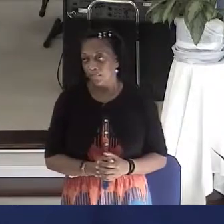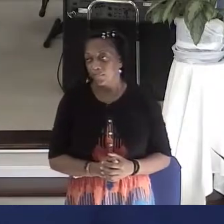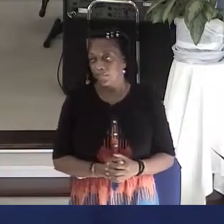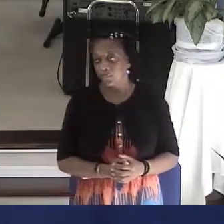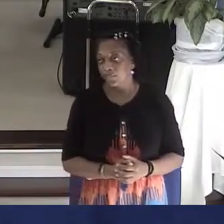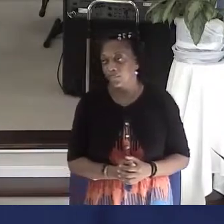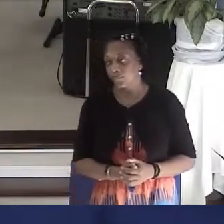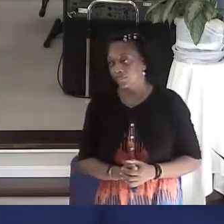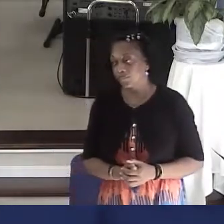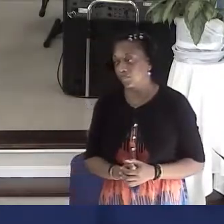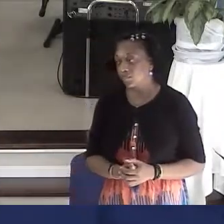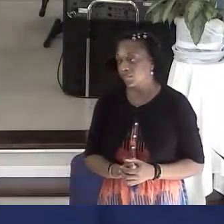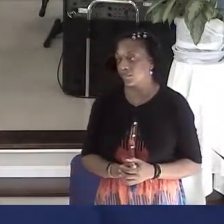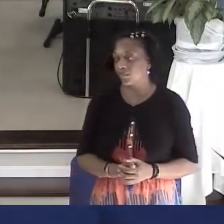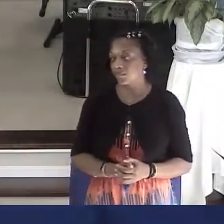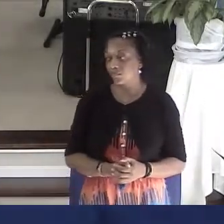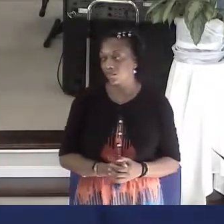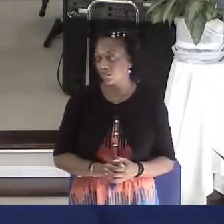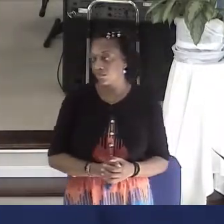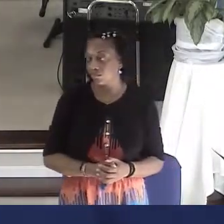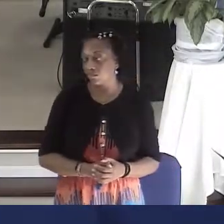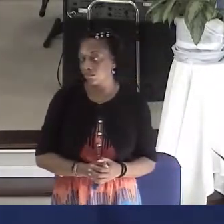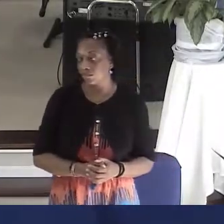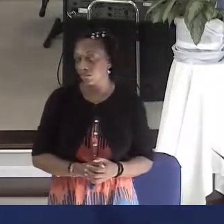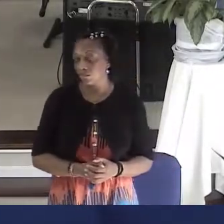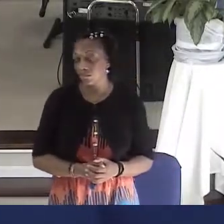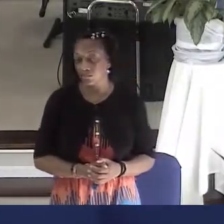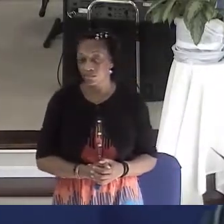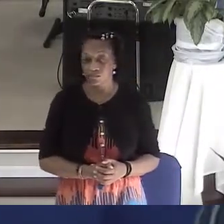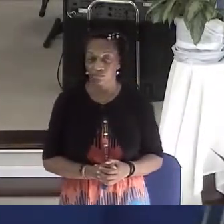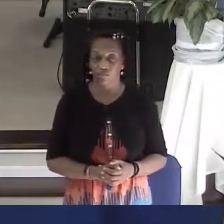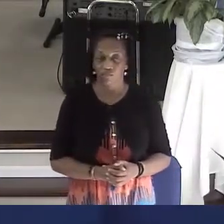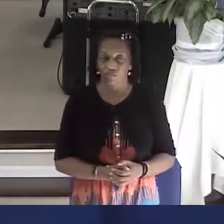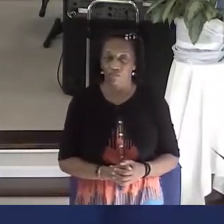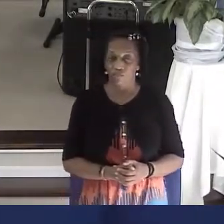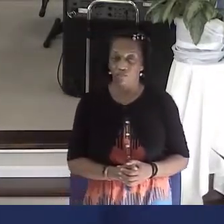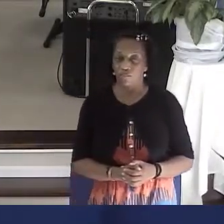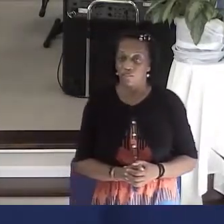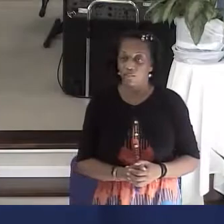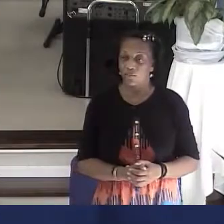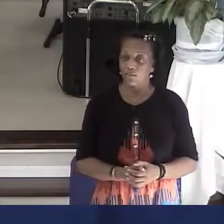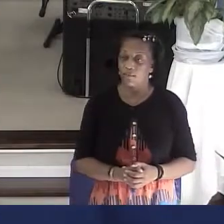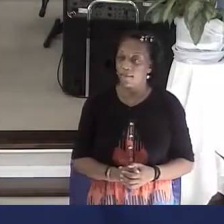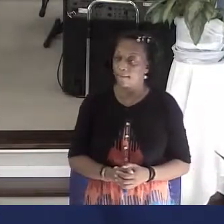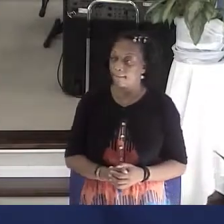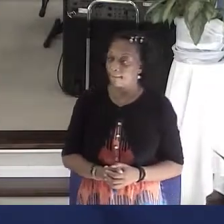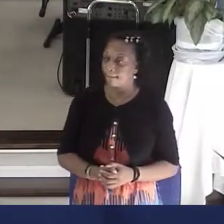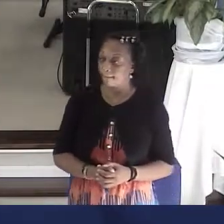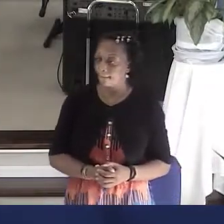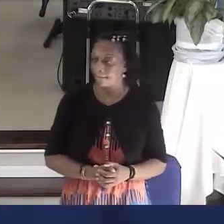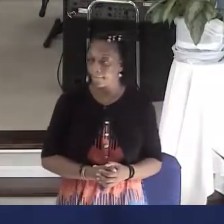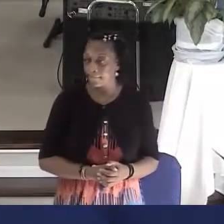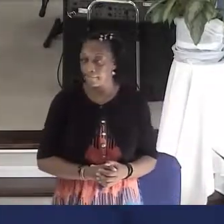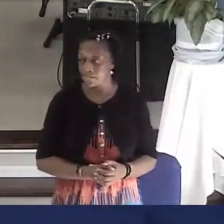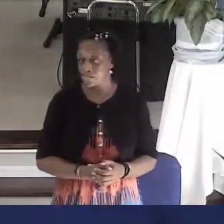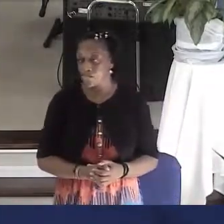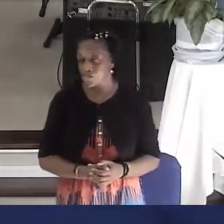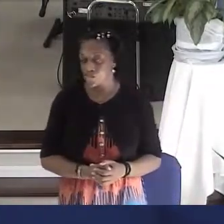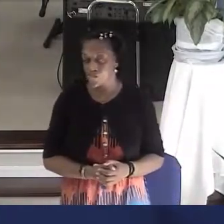cell. You know, kind of sound like something we know about. Rest not against flesh and blood. Demons come in and take